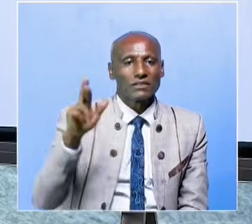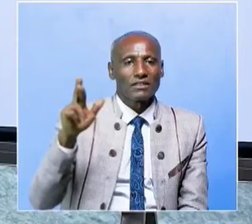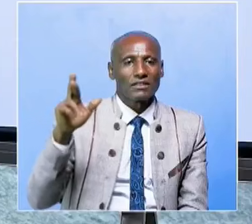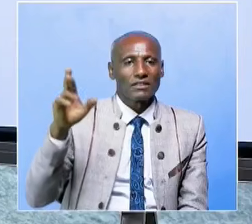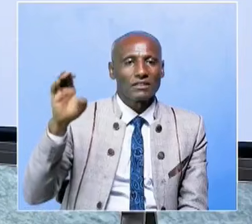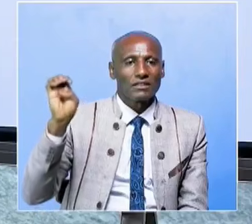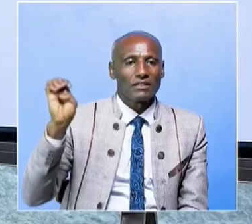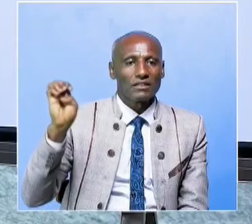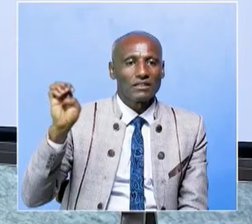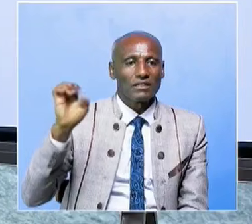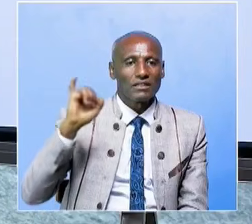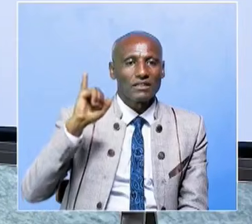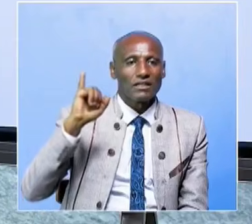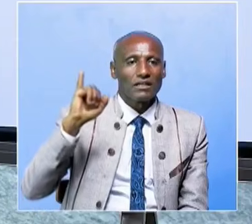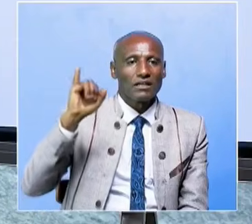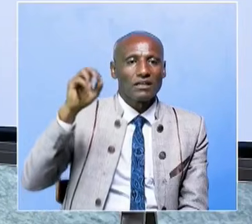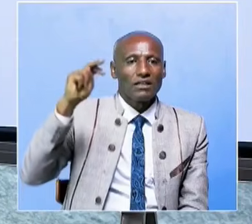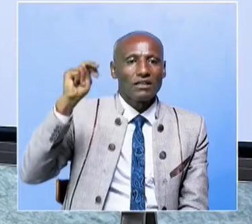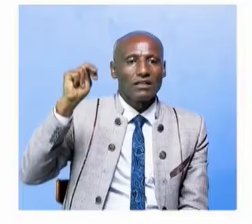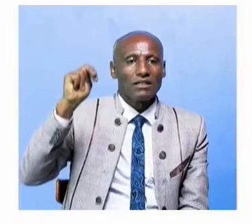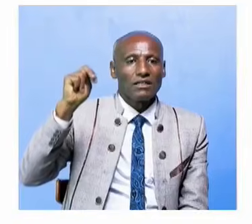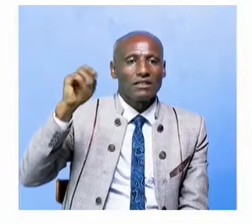Reinforce is,